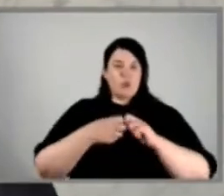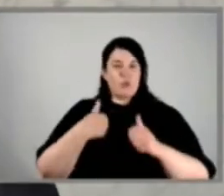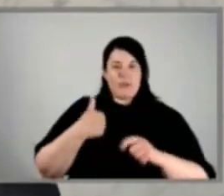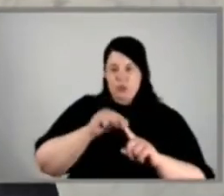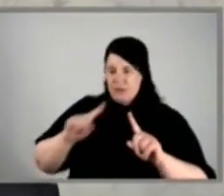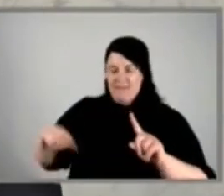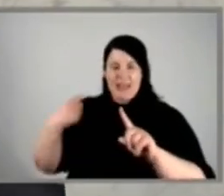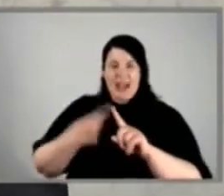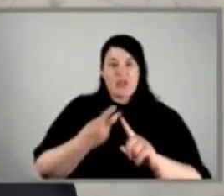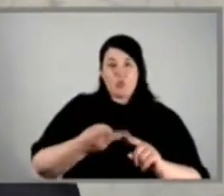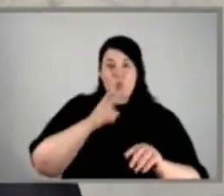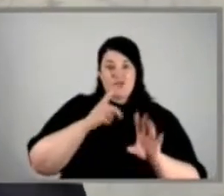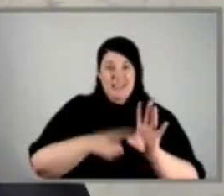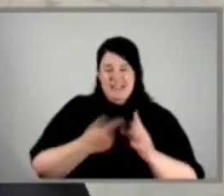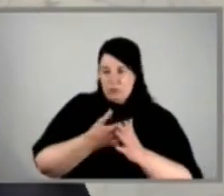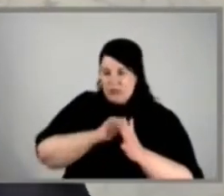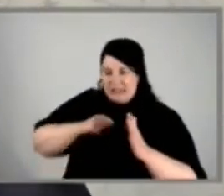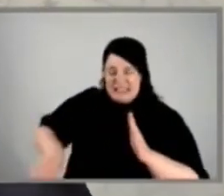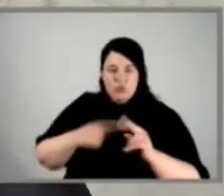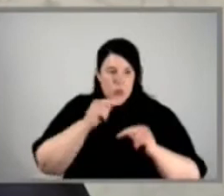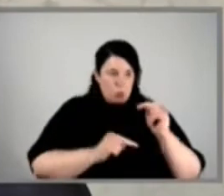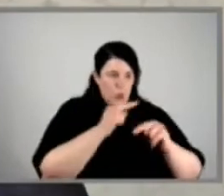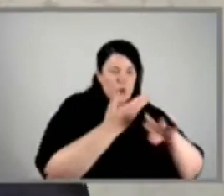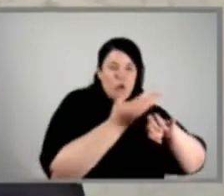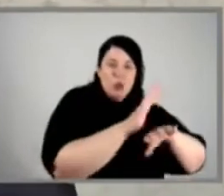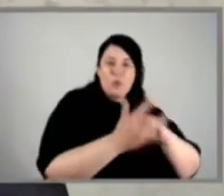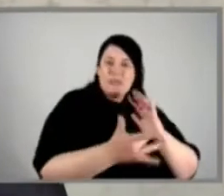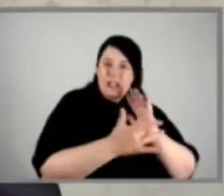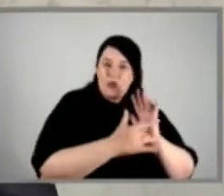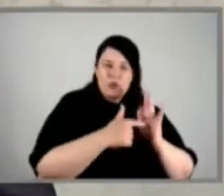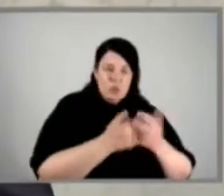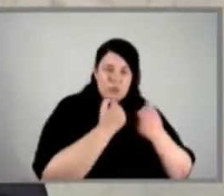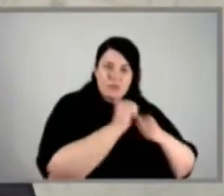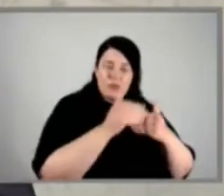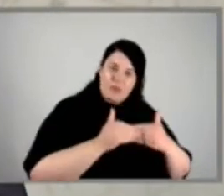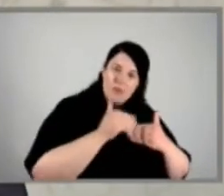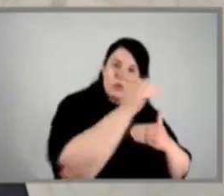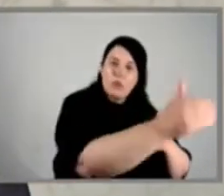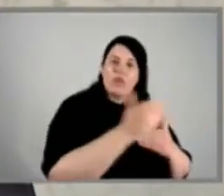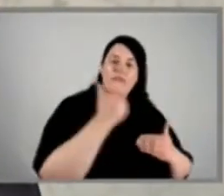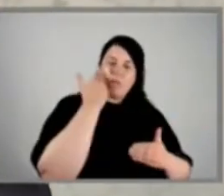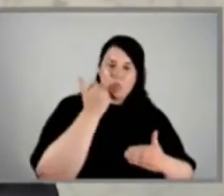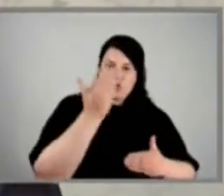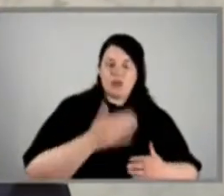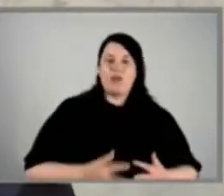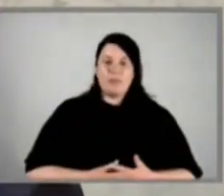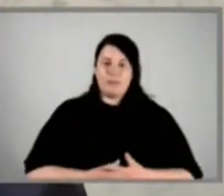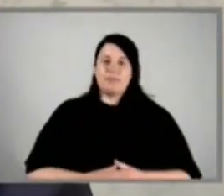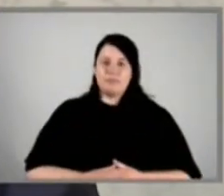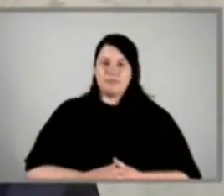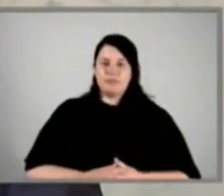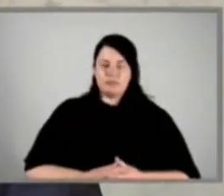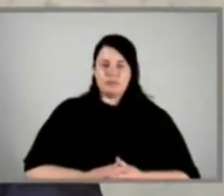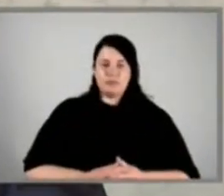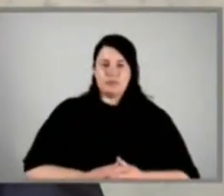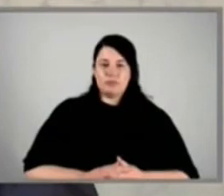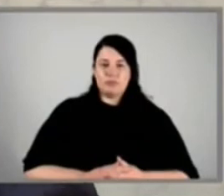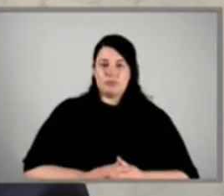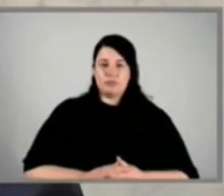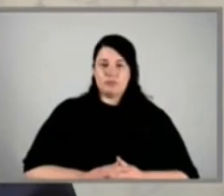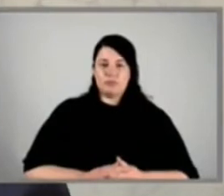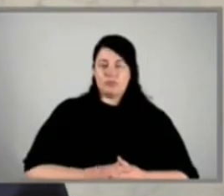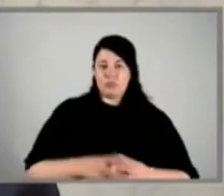200 years. And those technologies, the purpose of the low emissions technology strategy is to see how